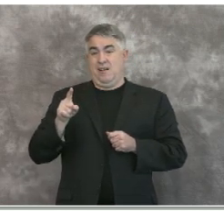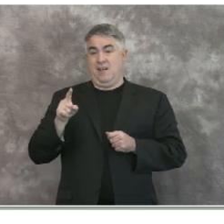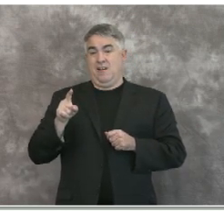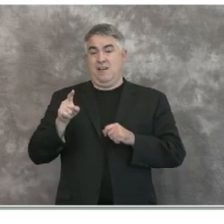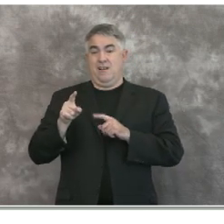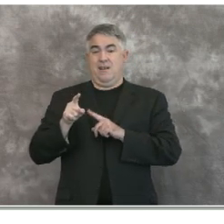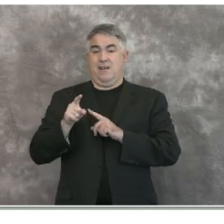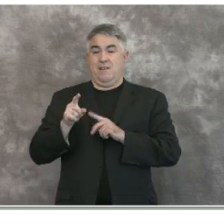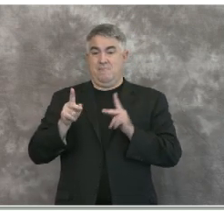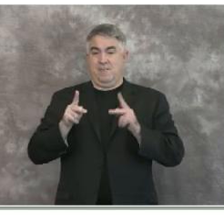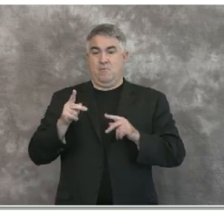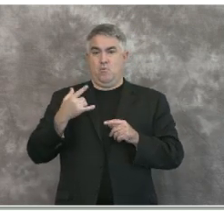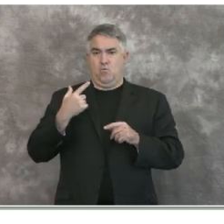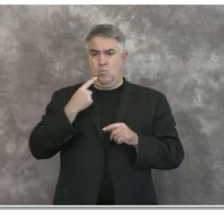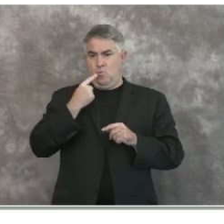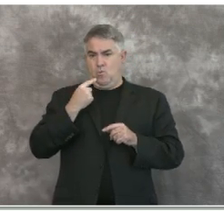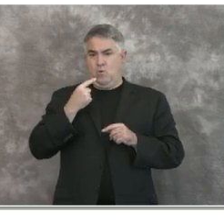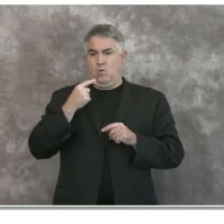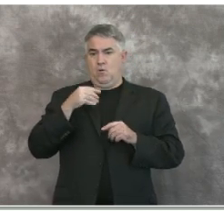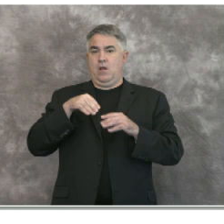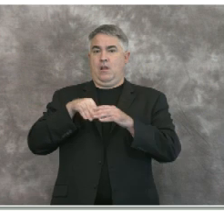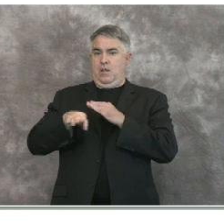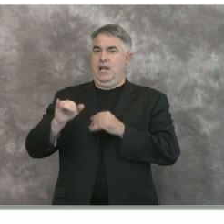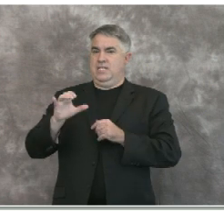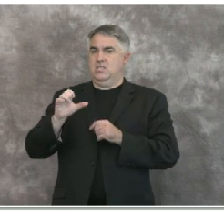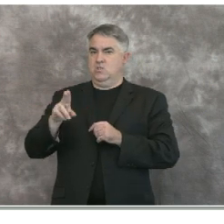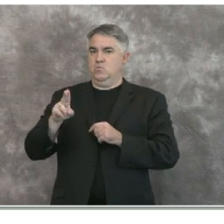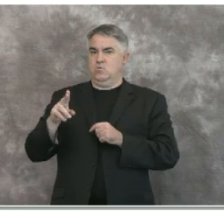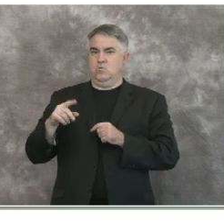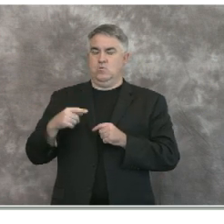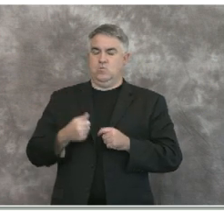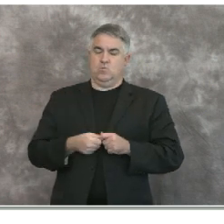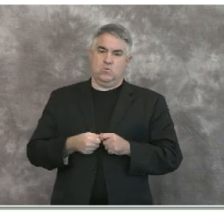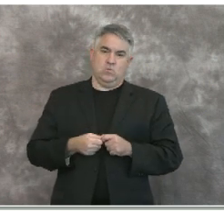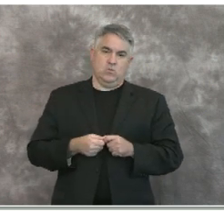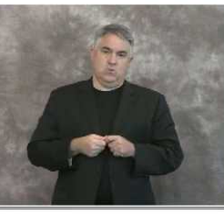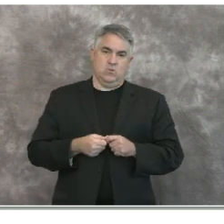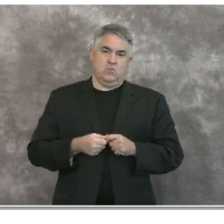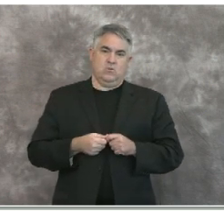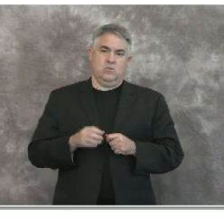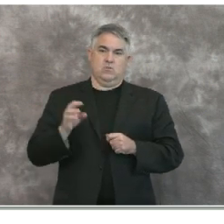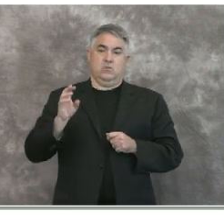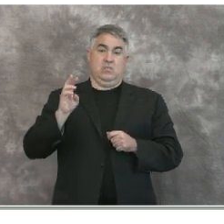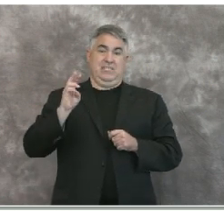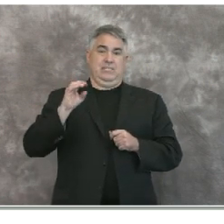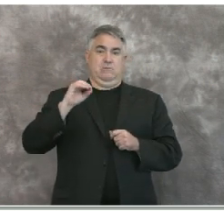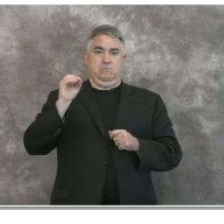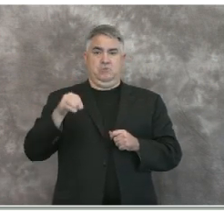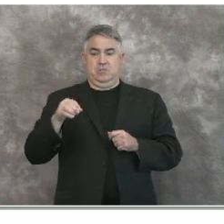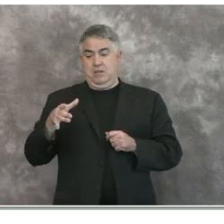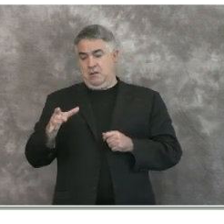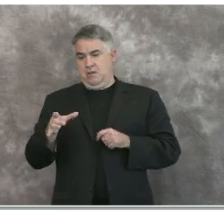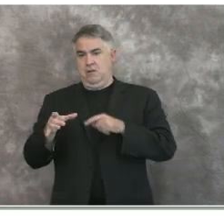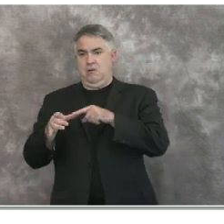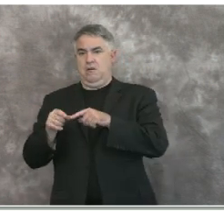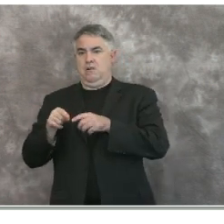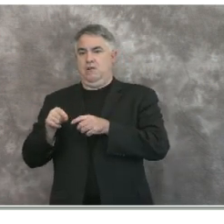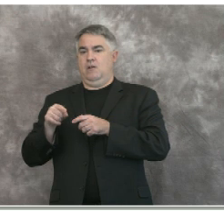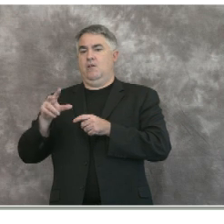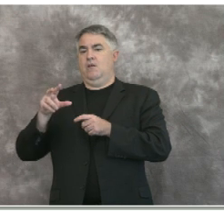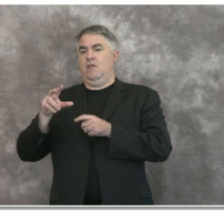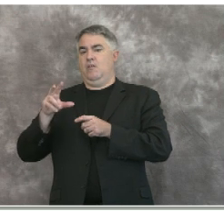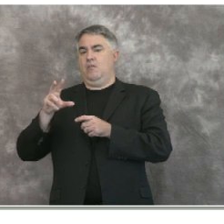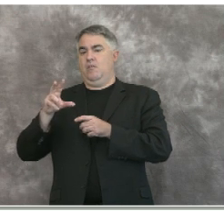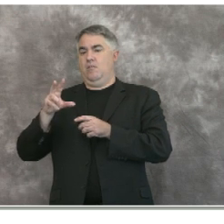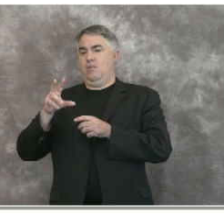individuals that have been admitted to the ICU, which is 6% of the total, and 30% of the total number of